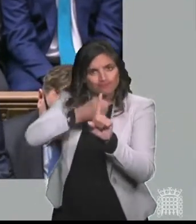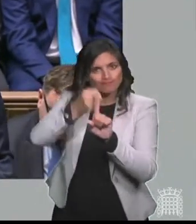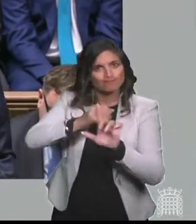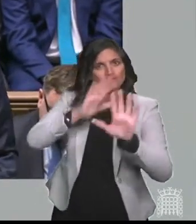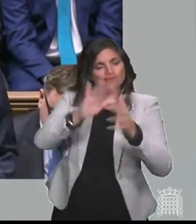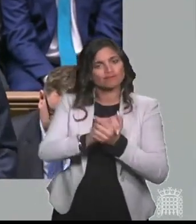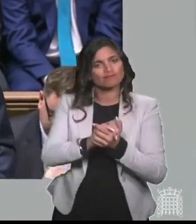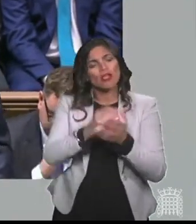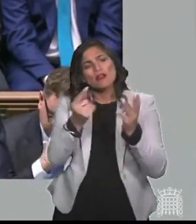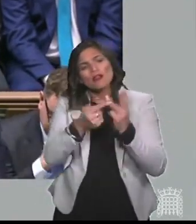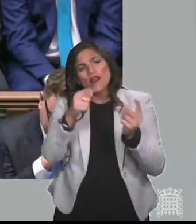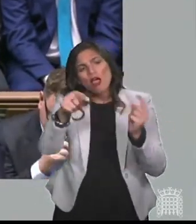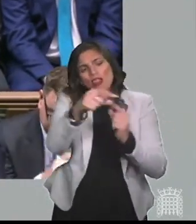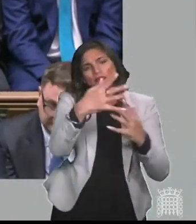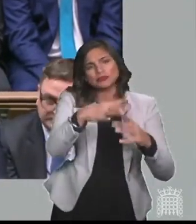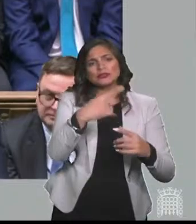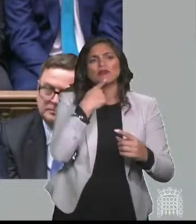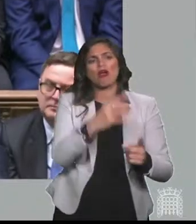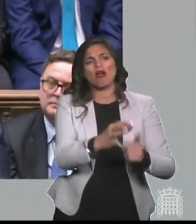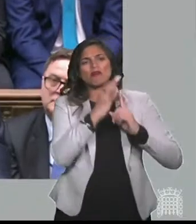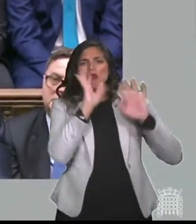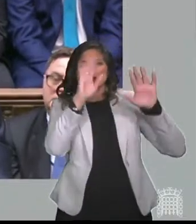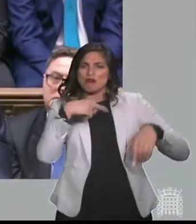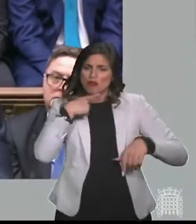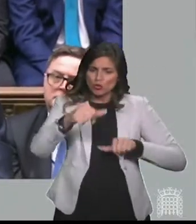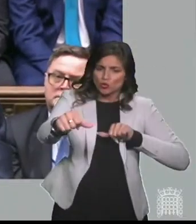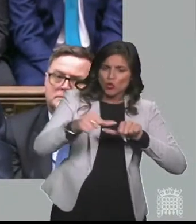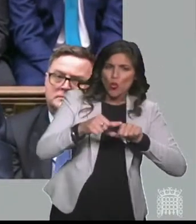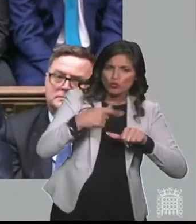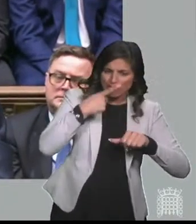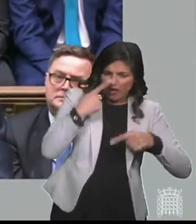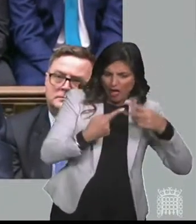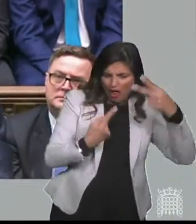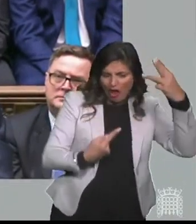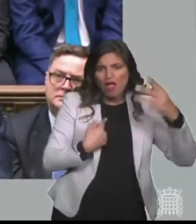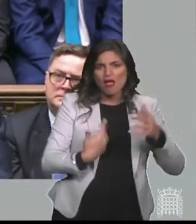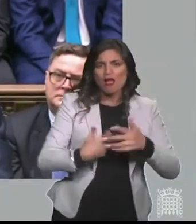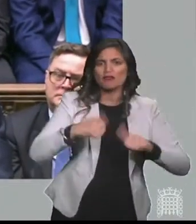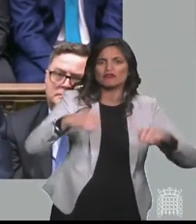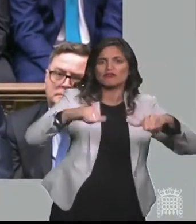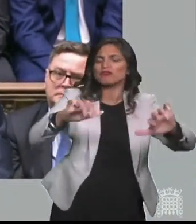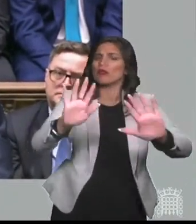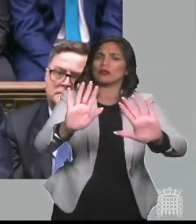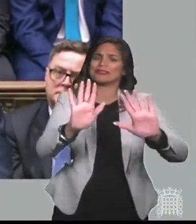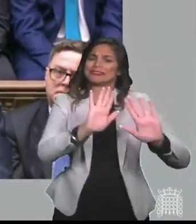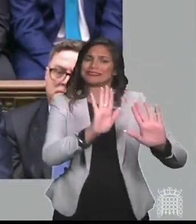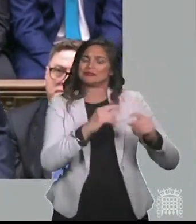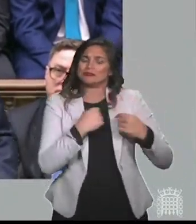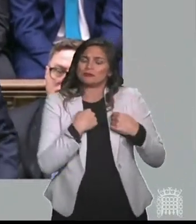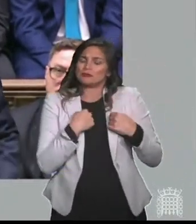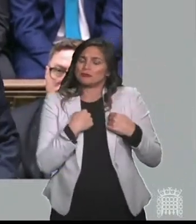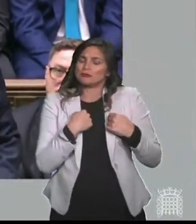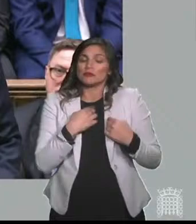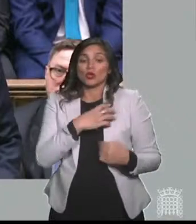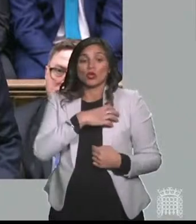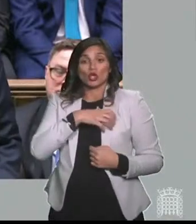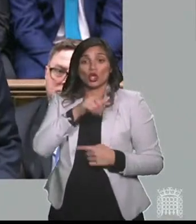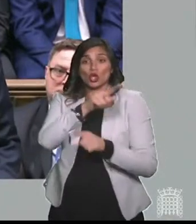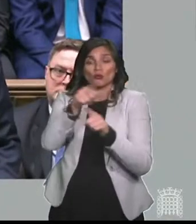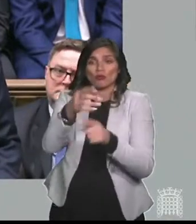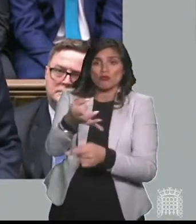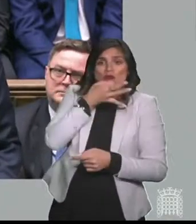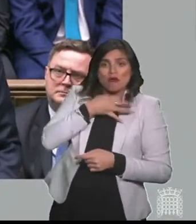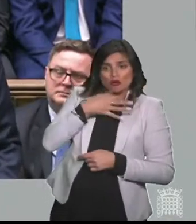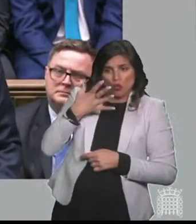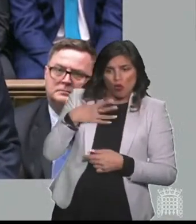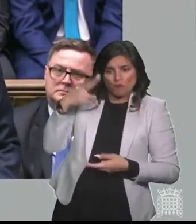short-term approach, but we have not made unaffordable pay offers to the unions. We have not stopped new oil